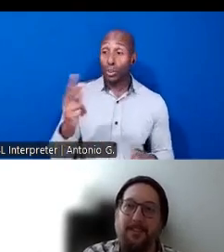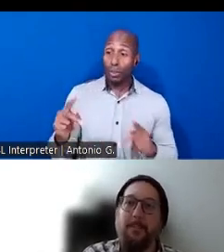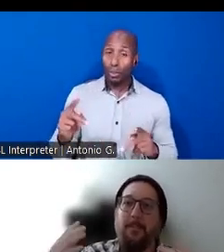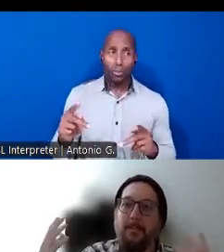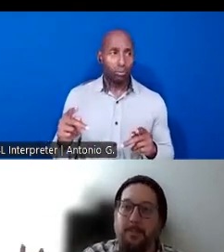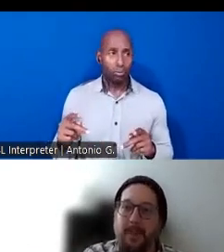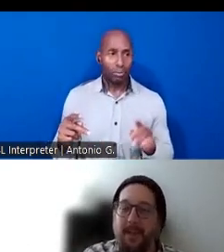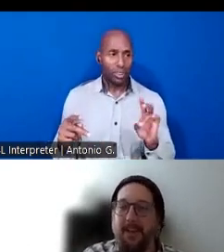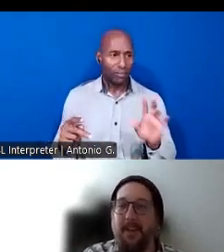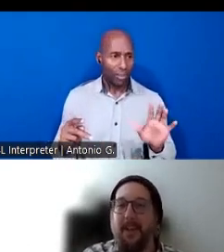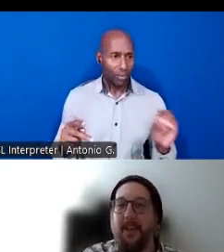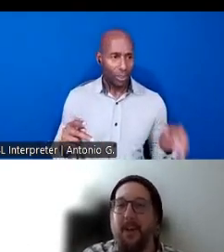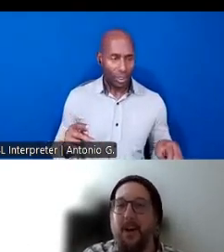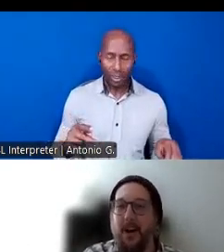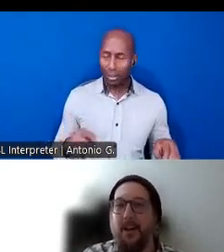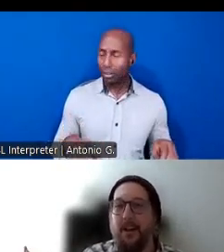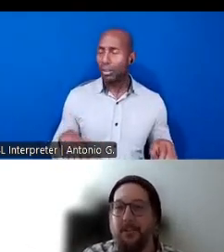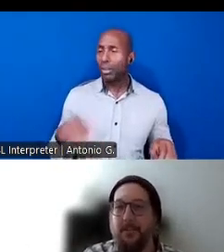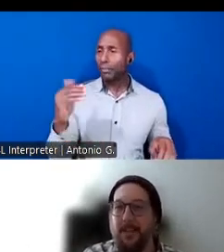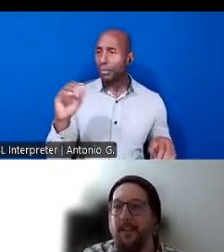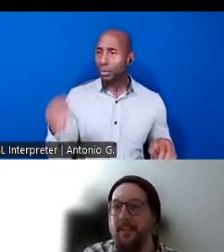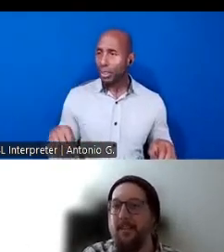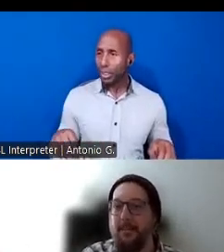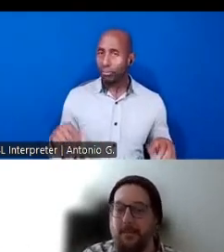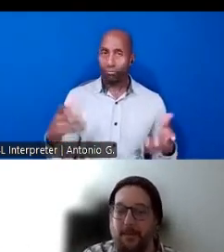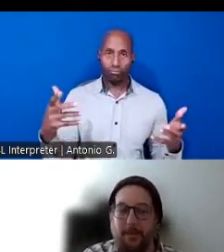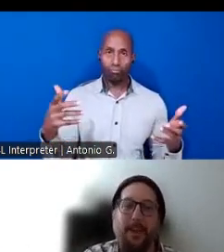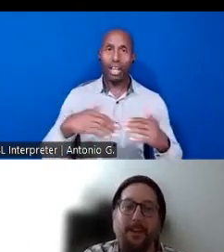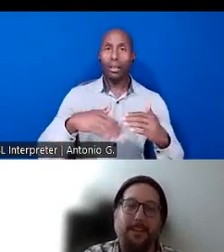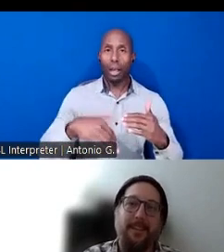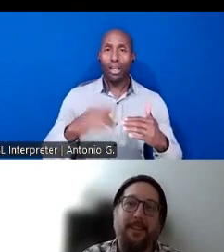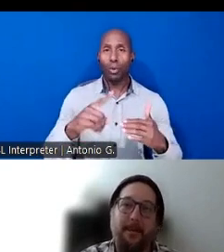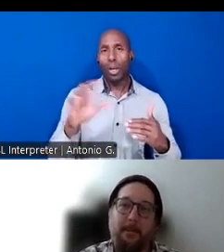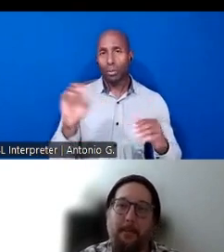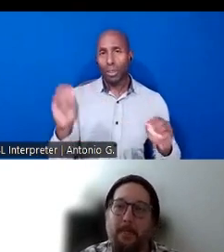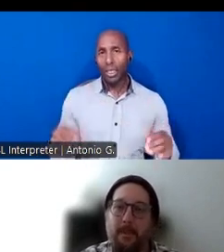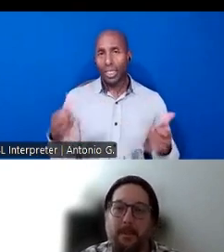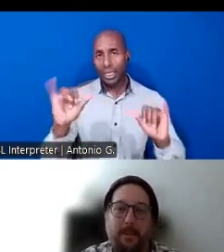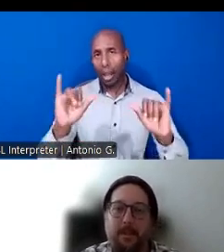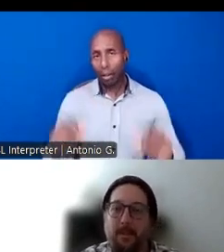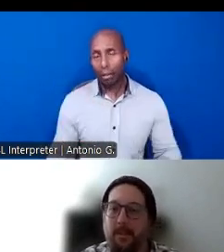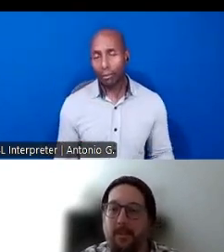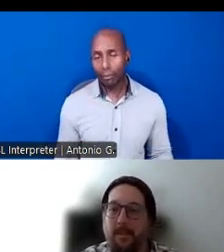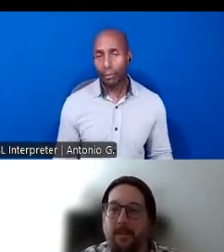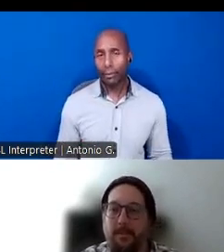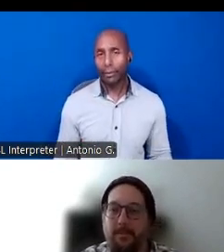person being on 100% for the whole thing.